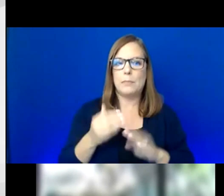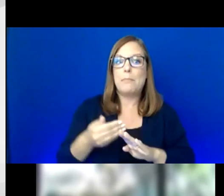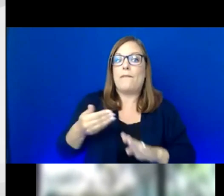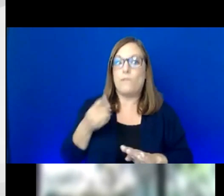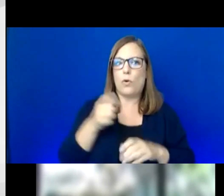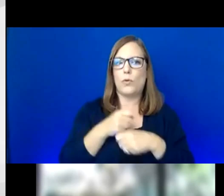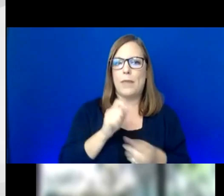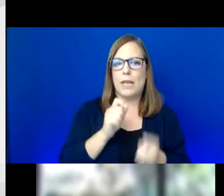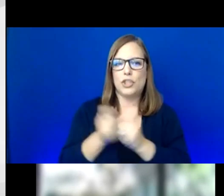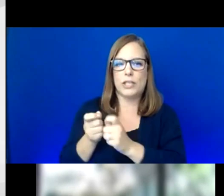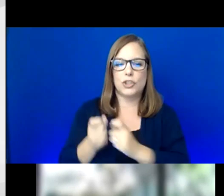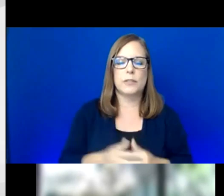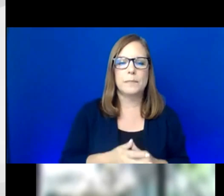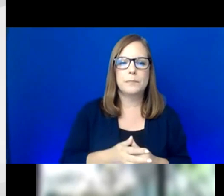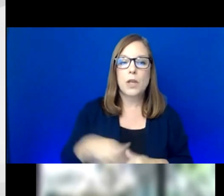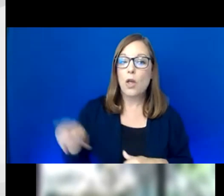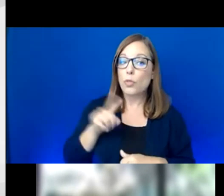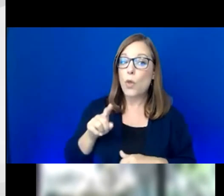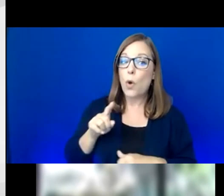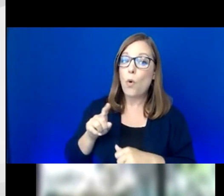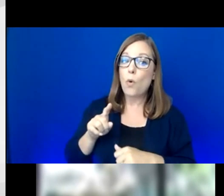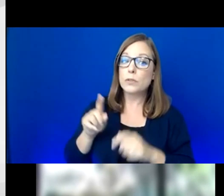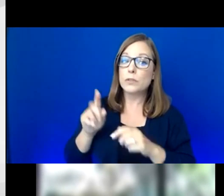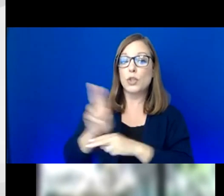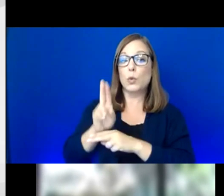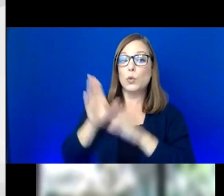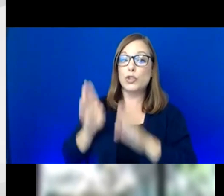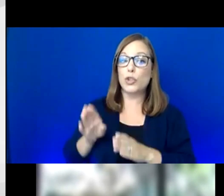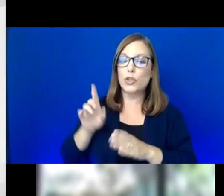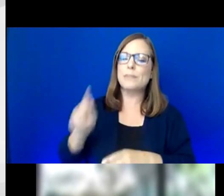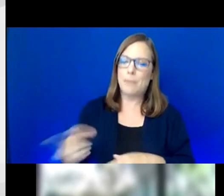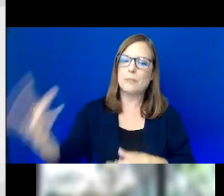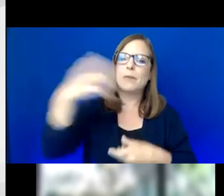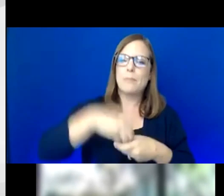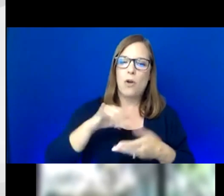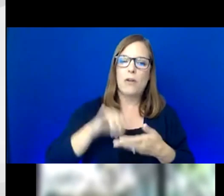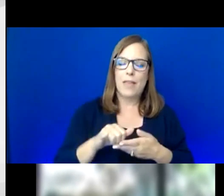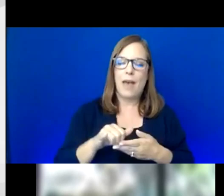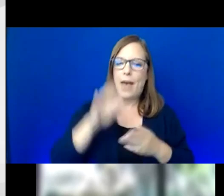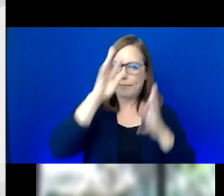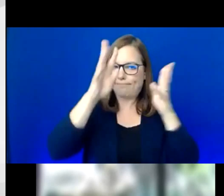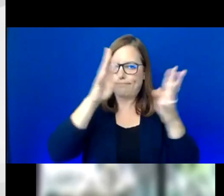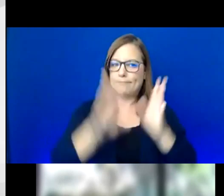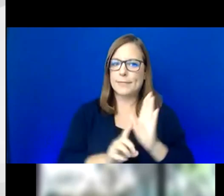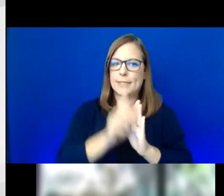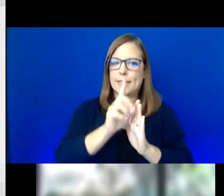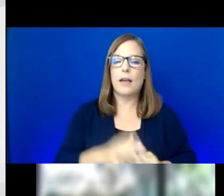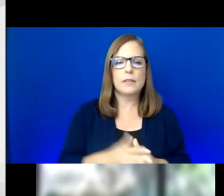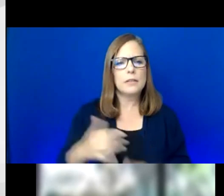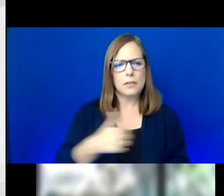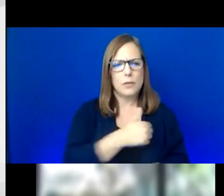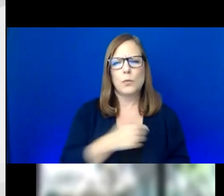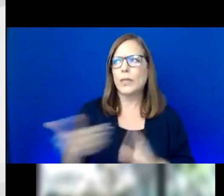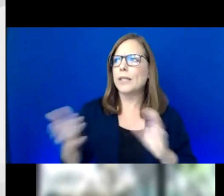users have to be part of that design. Our growth as an agency from where we were, 20 years